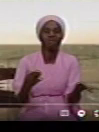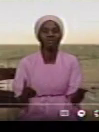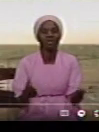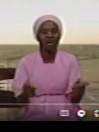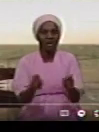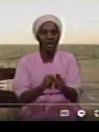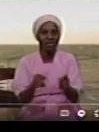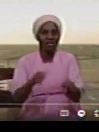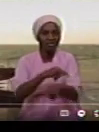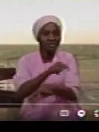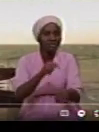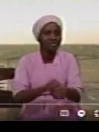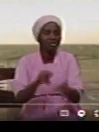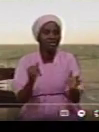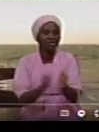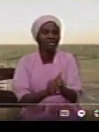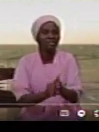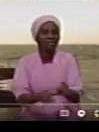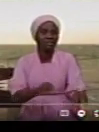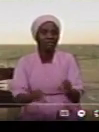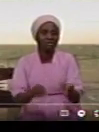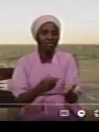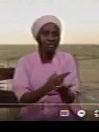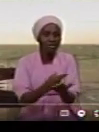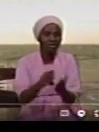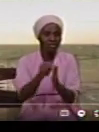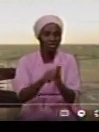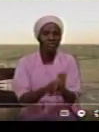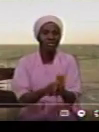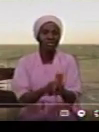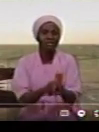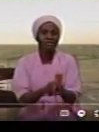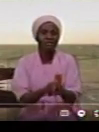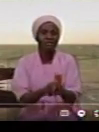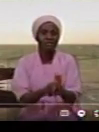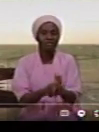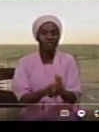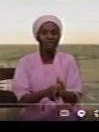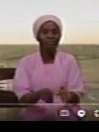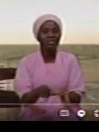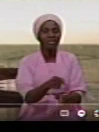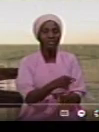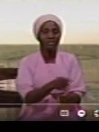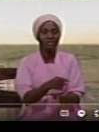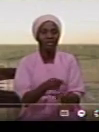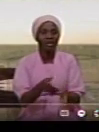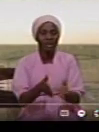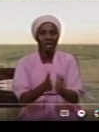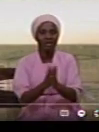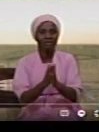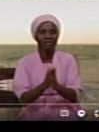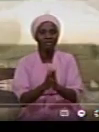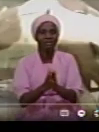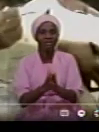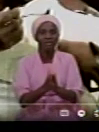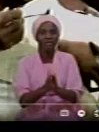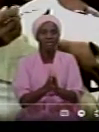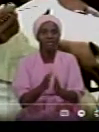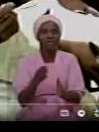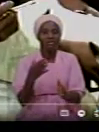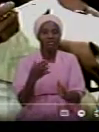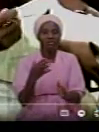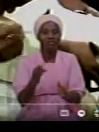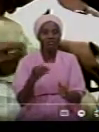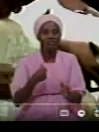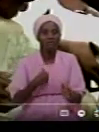and forsook not the ordinance of their God. They ask of me the ordinances of justice.